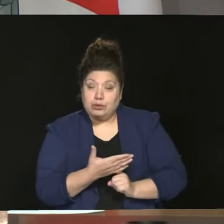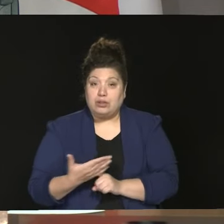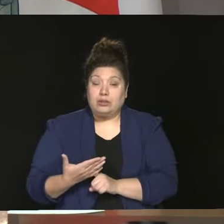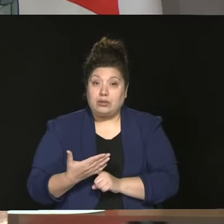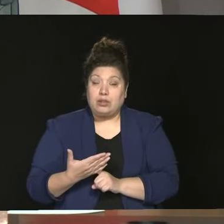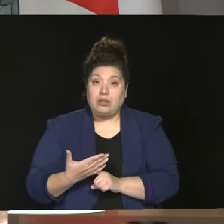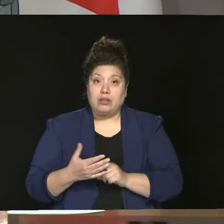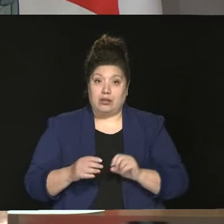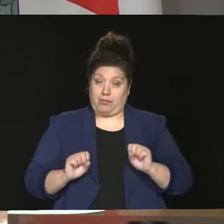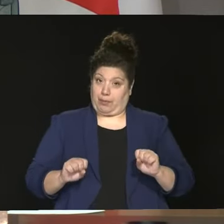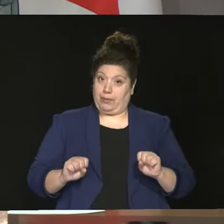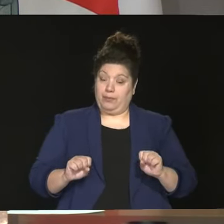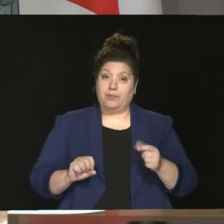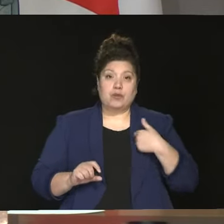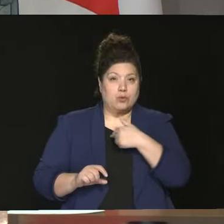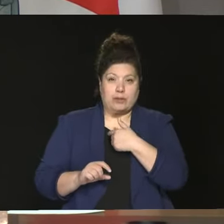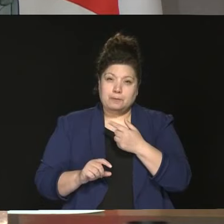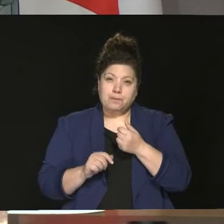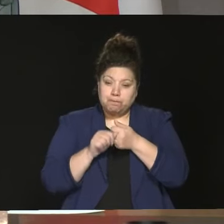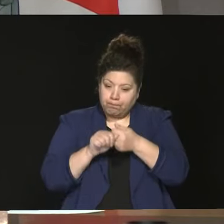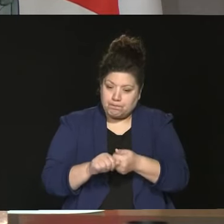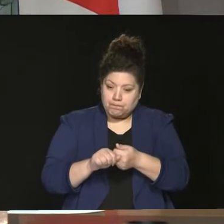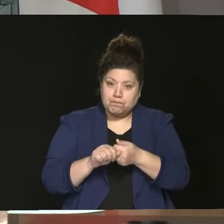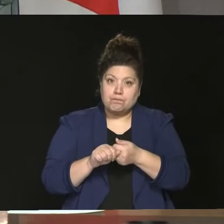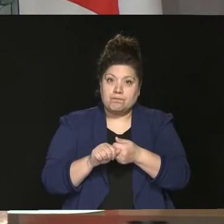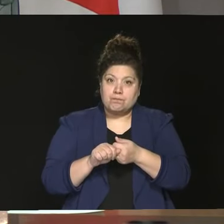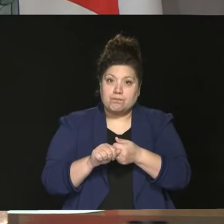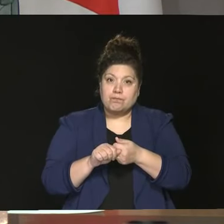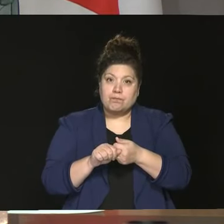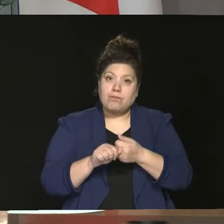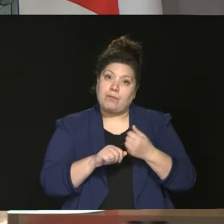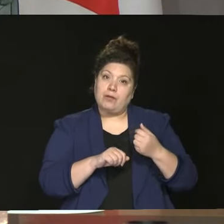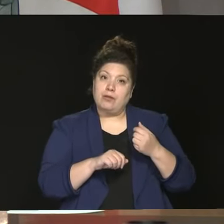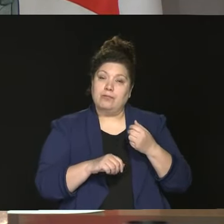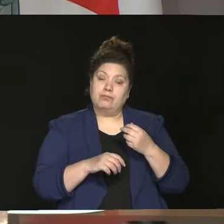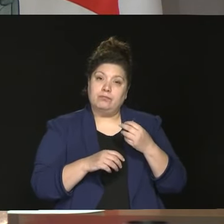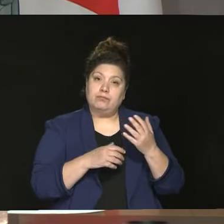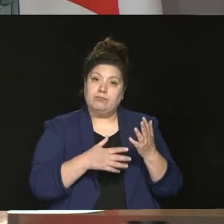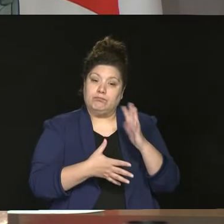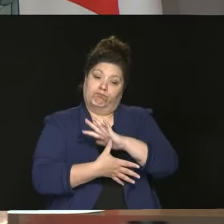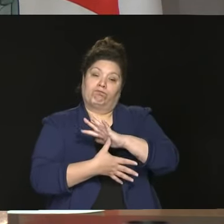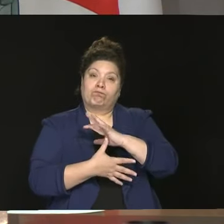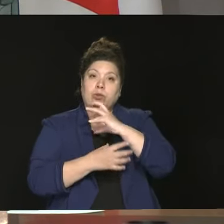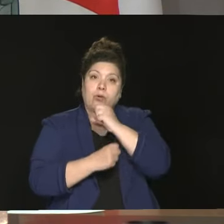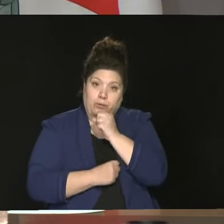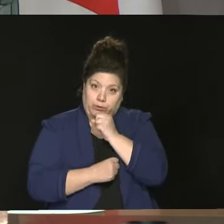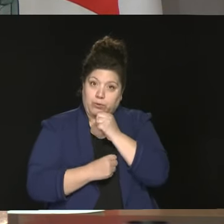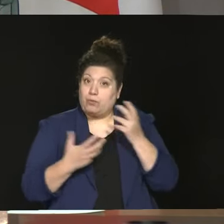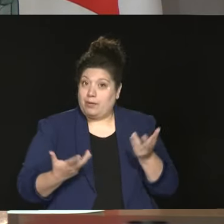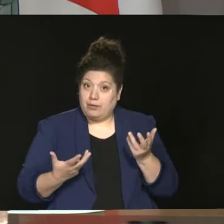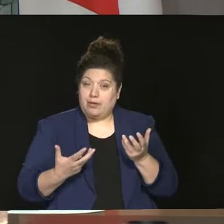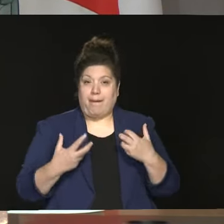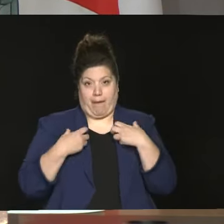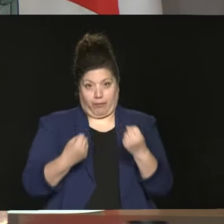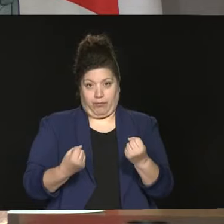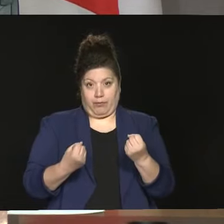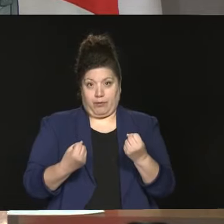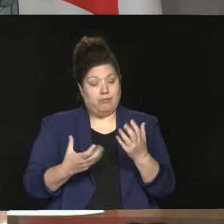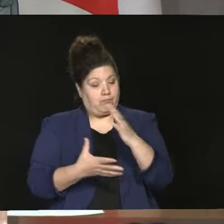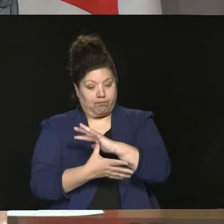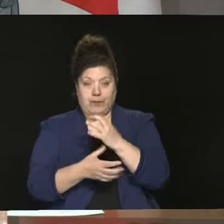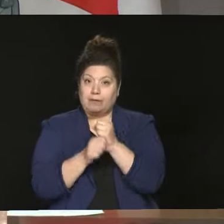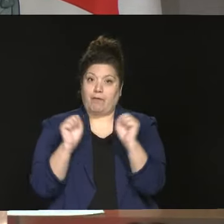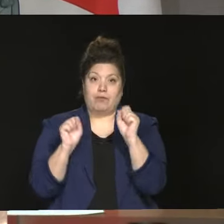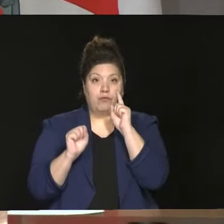be guided by the thing that matters most to everyone, which is the health and safety of Canadians. Dr.